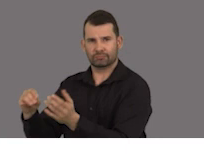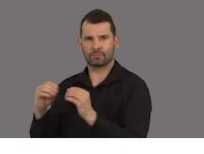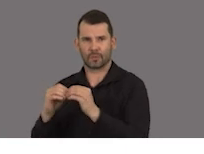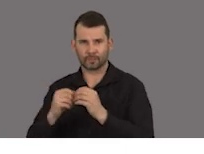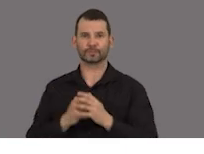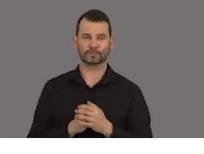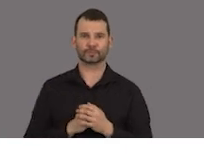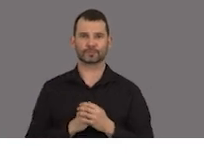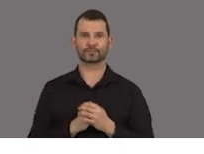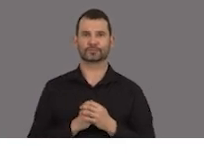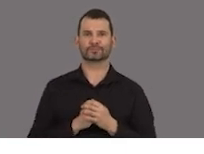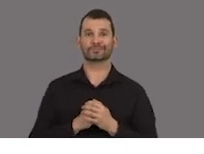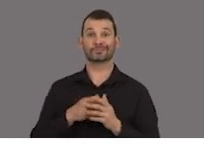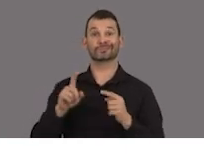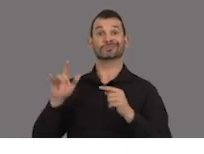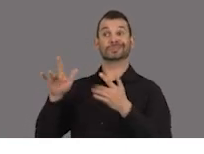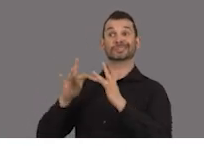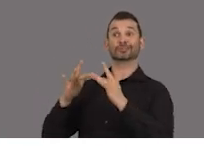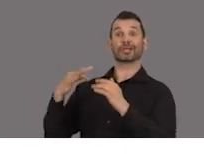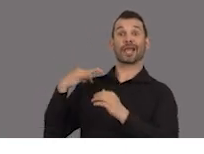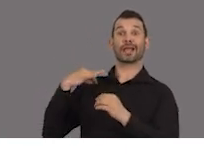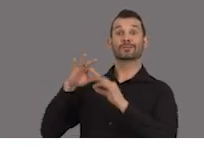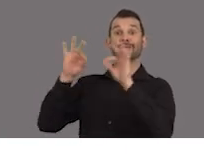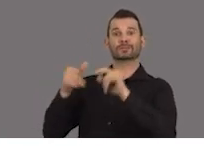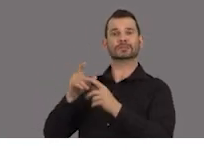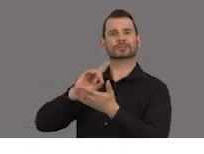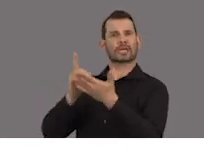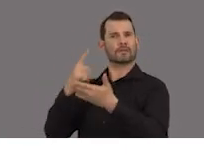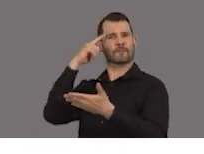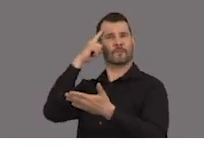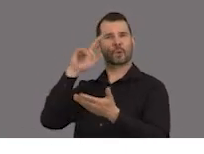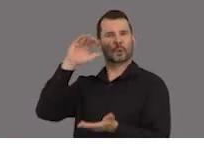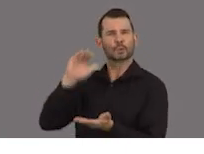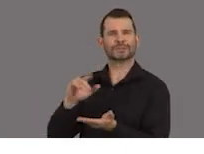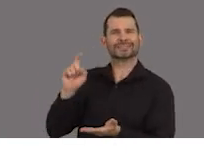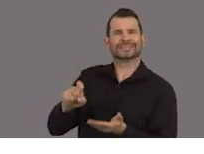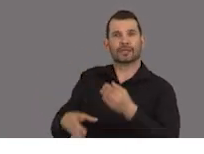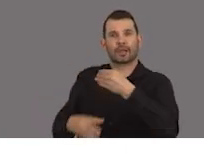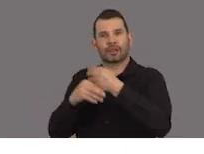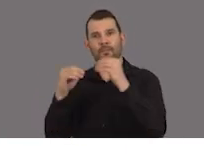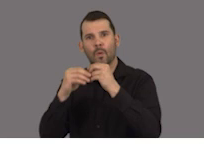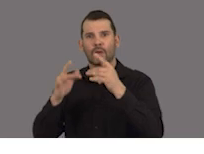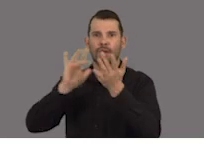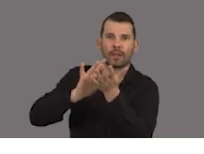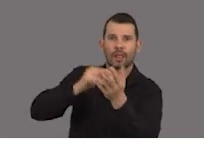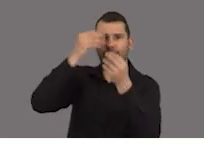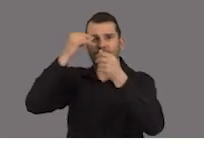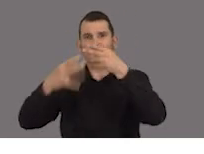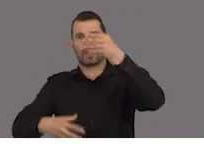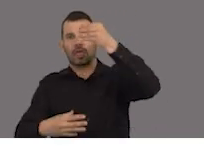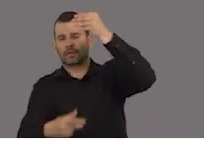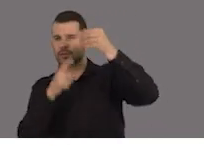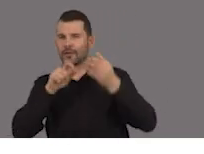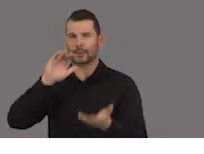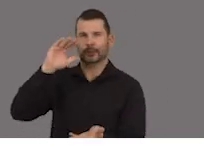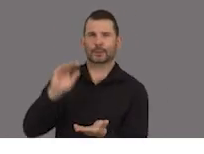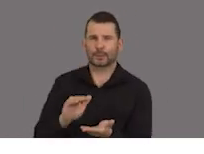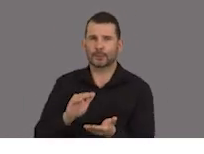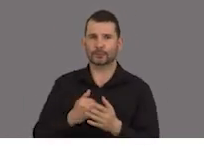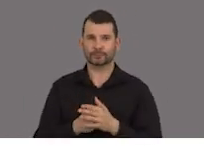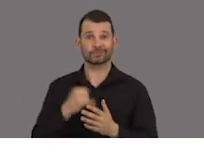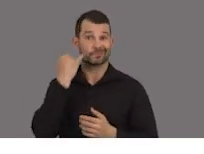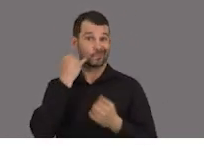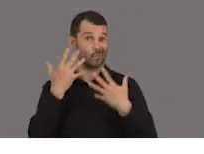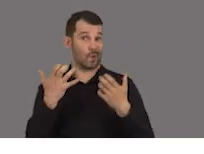digital application form was designed to reduce the need for additional medical information. If you would like to submit